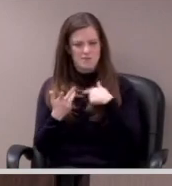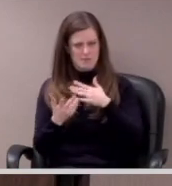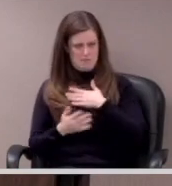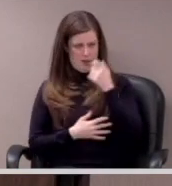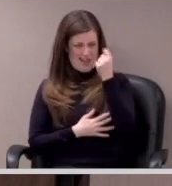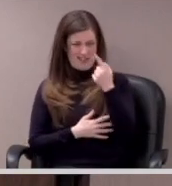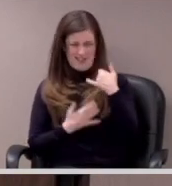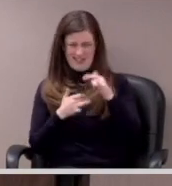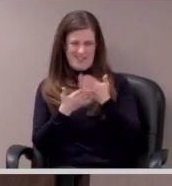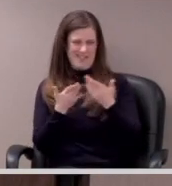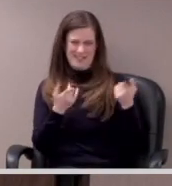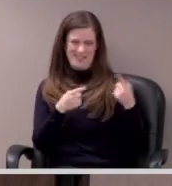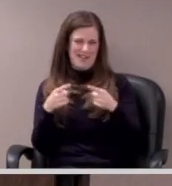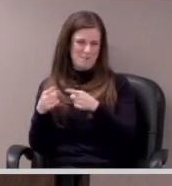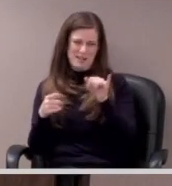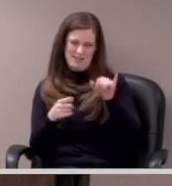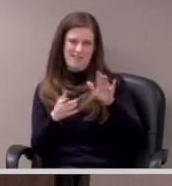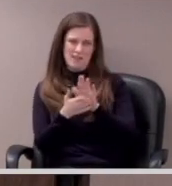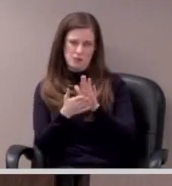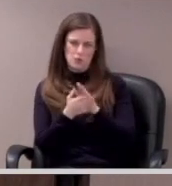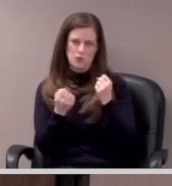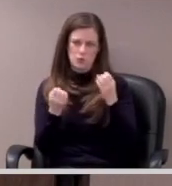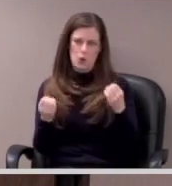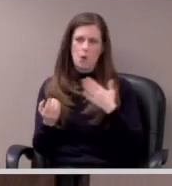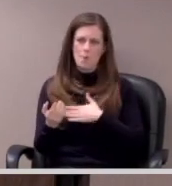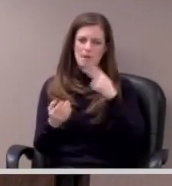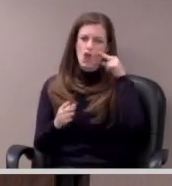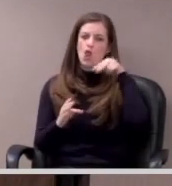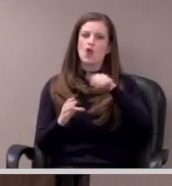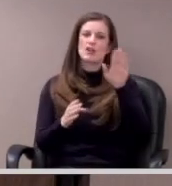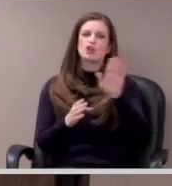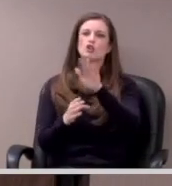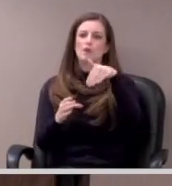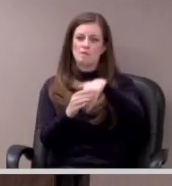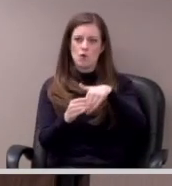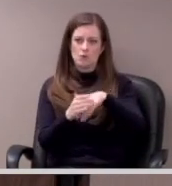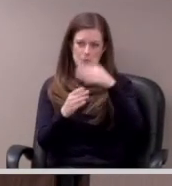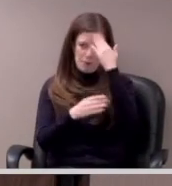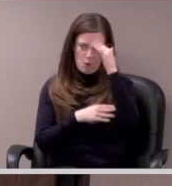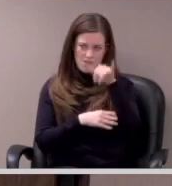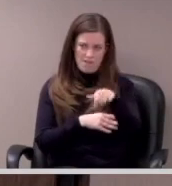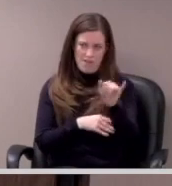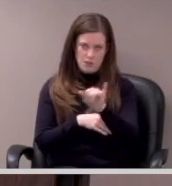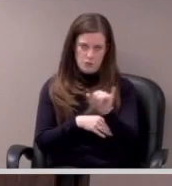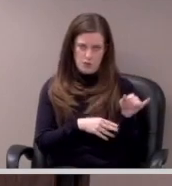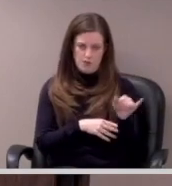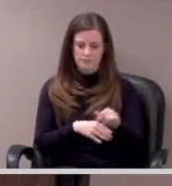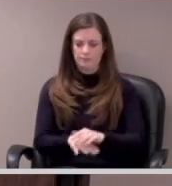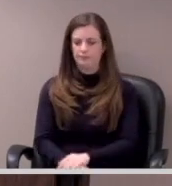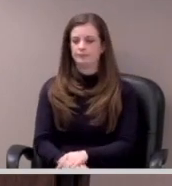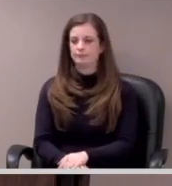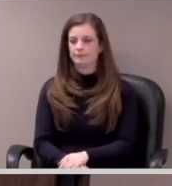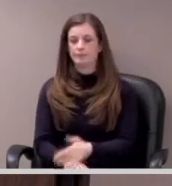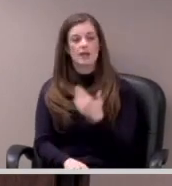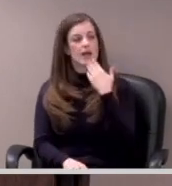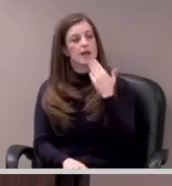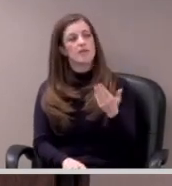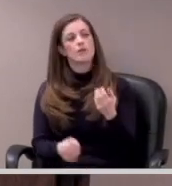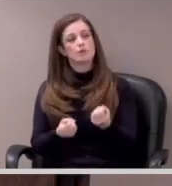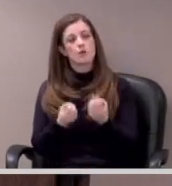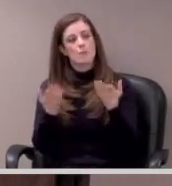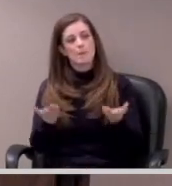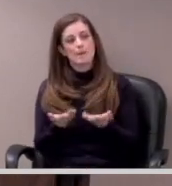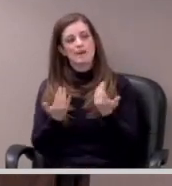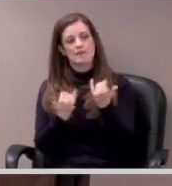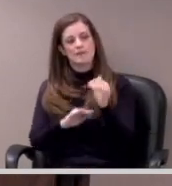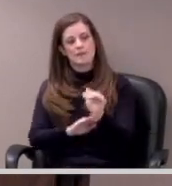understanding is there's still things taking place in that school. So please look at your folder and be aware of that as well. Thank you so much for being